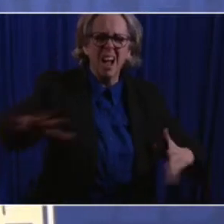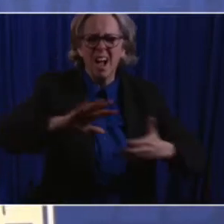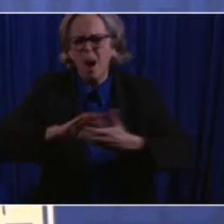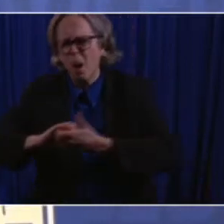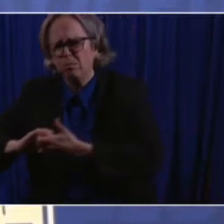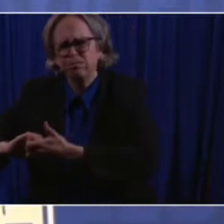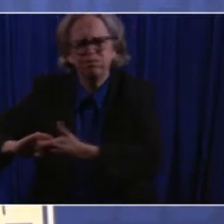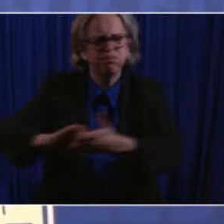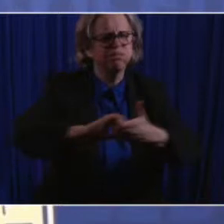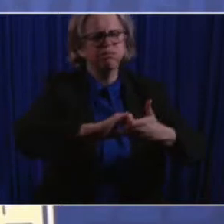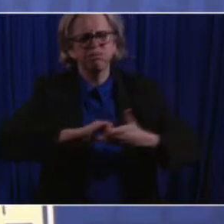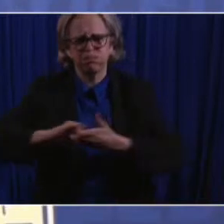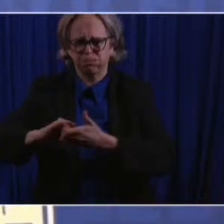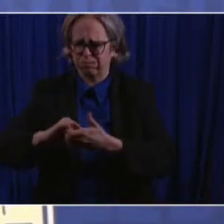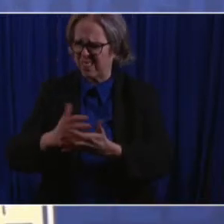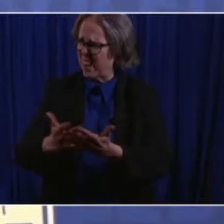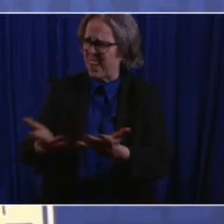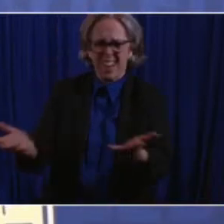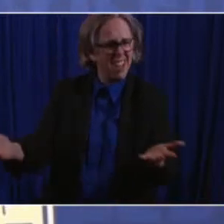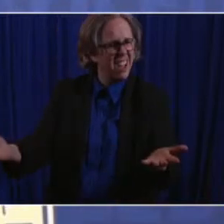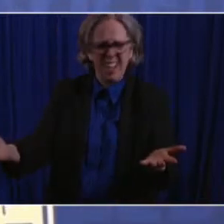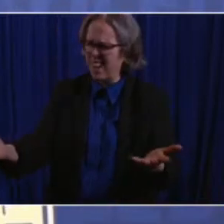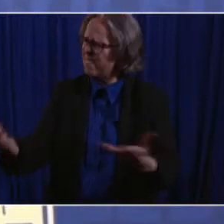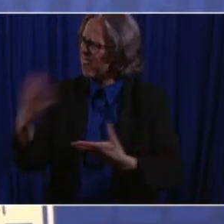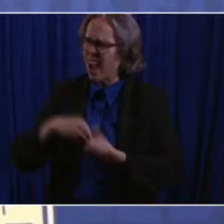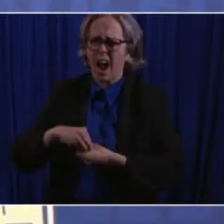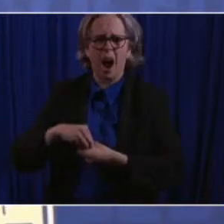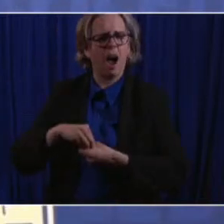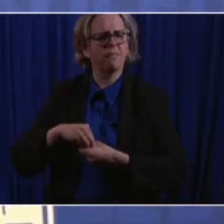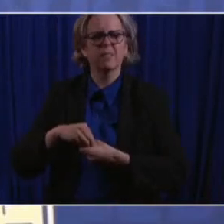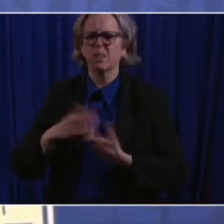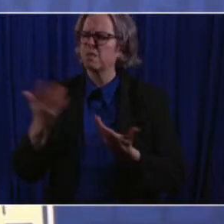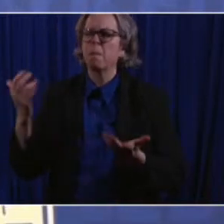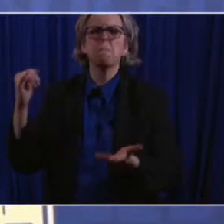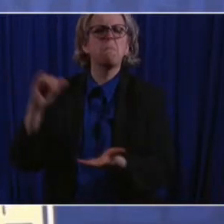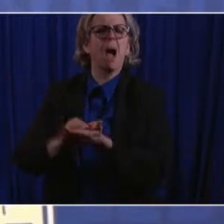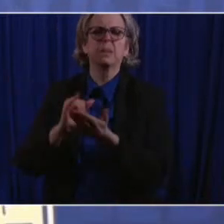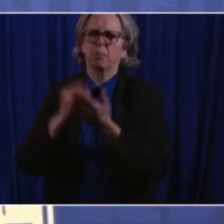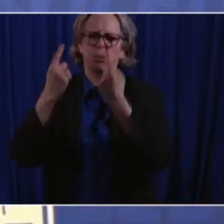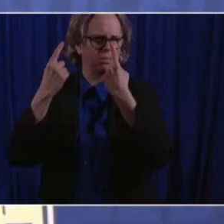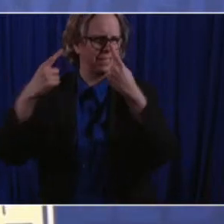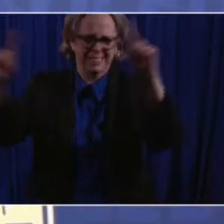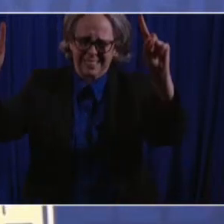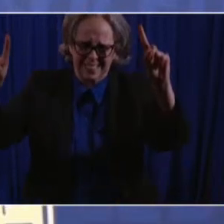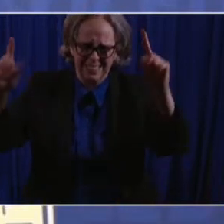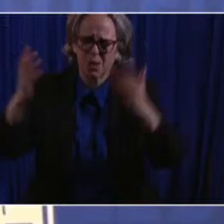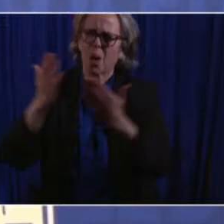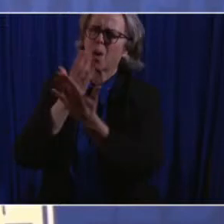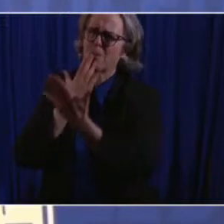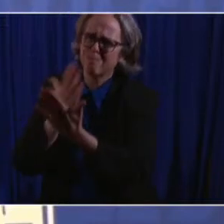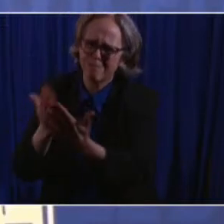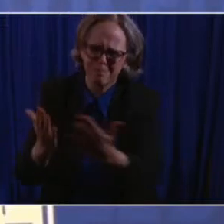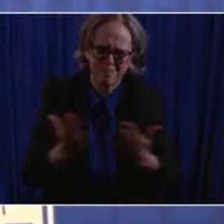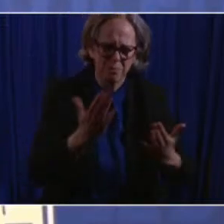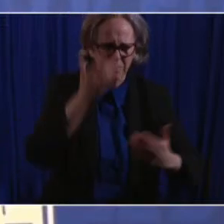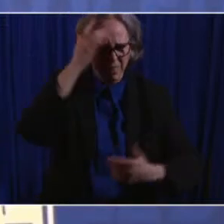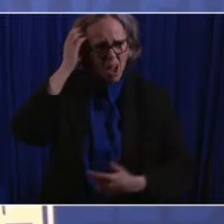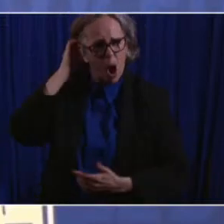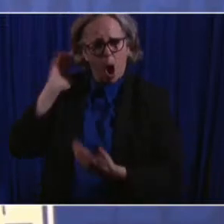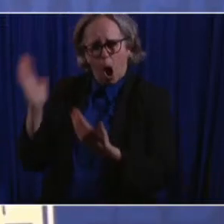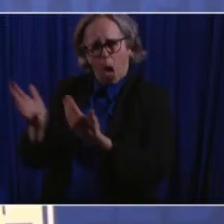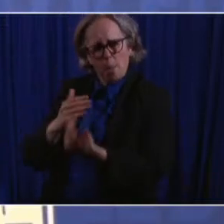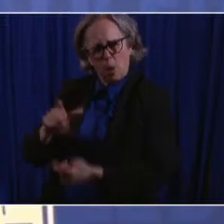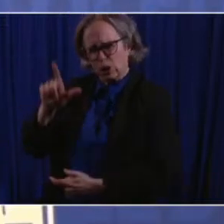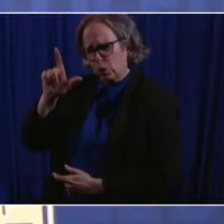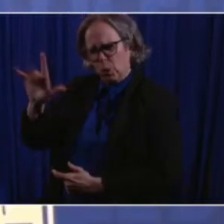these efforts would not be possible. So far, nearly 25,000 doses of vaccine have been administered,